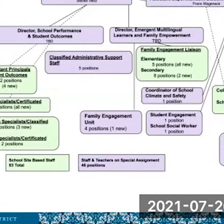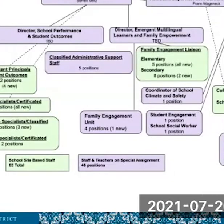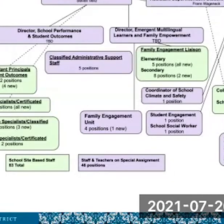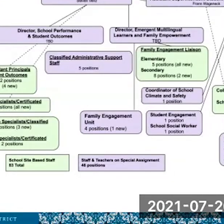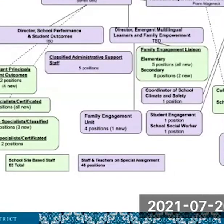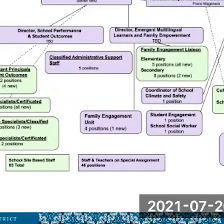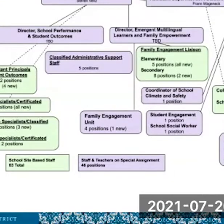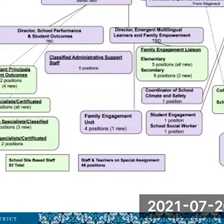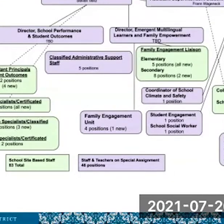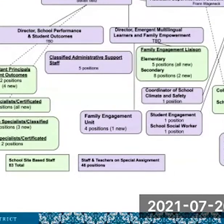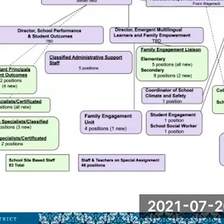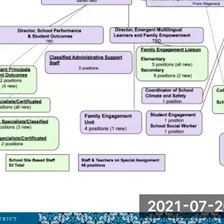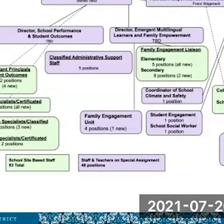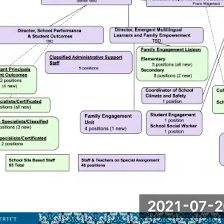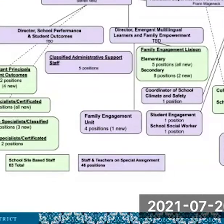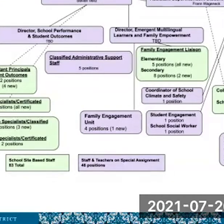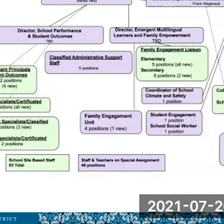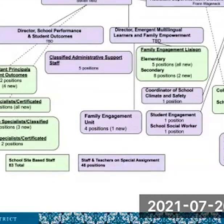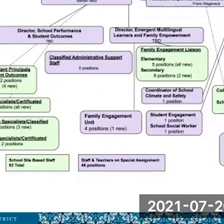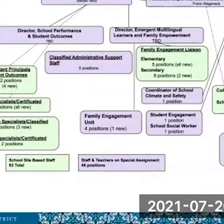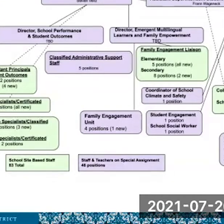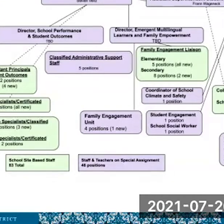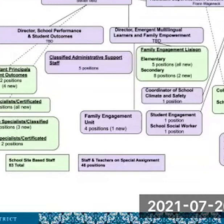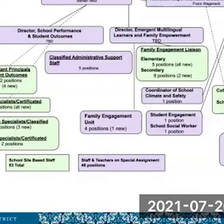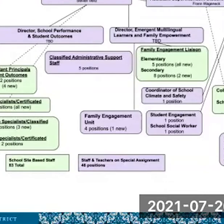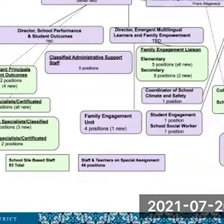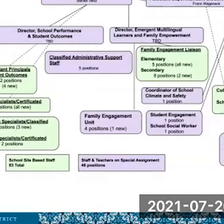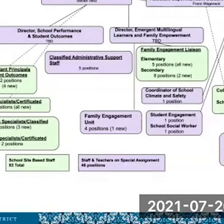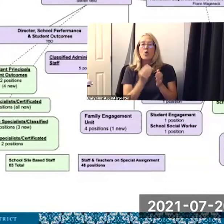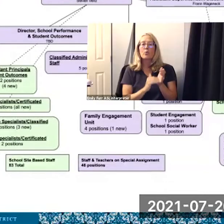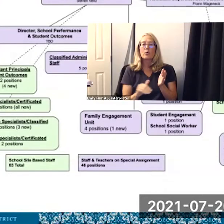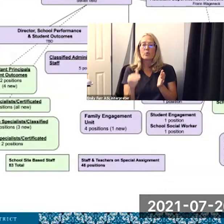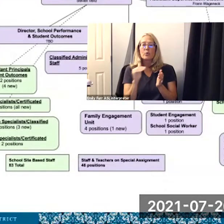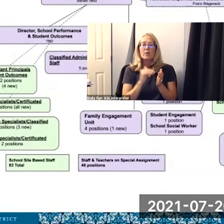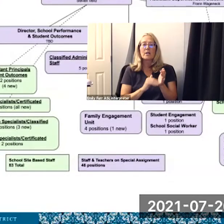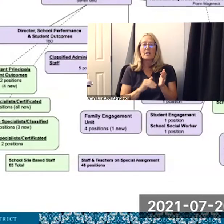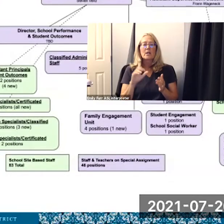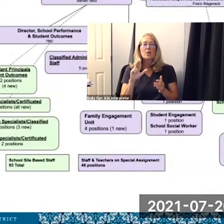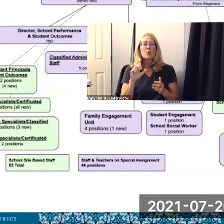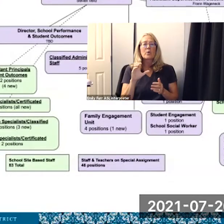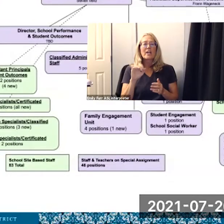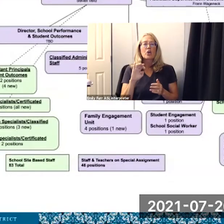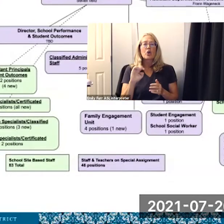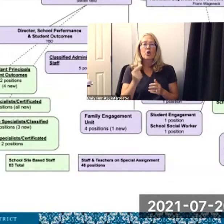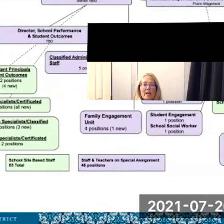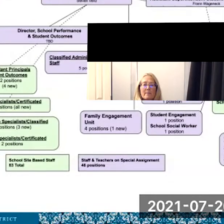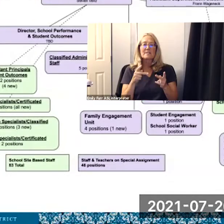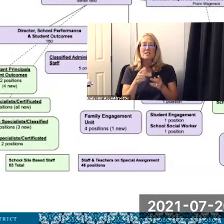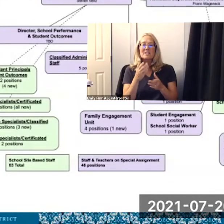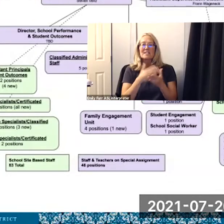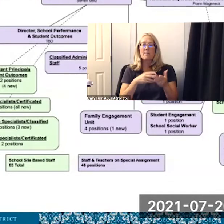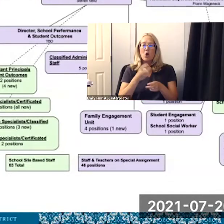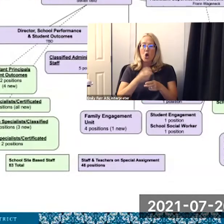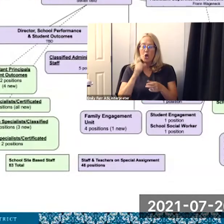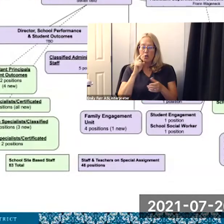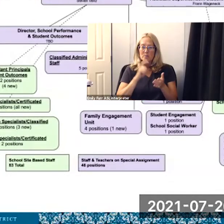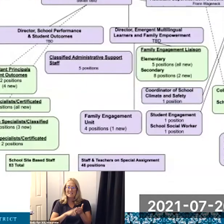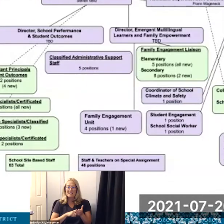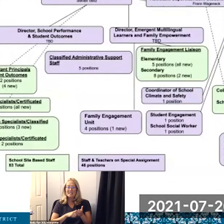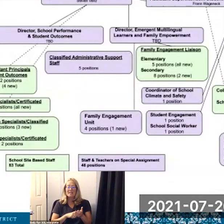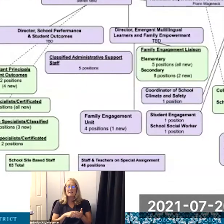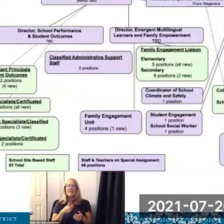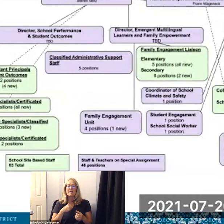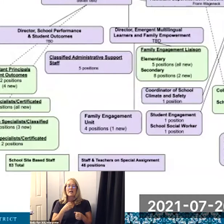you'll notice that some of them are recurring positions some of them say new i know it's a little bit hard to see i'll make sure you get a printed